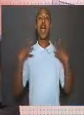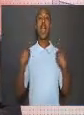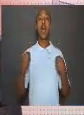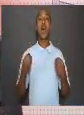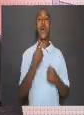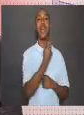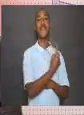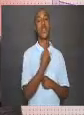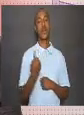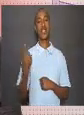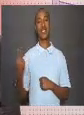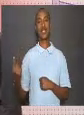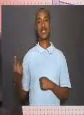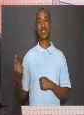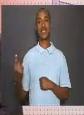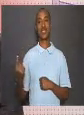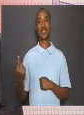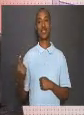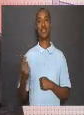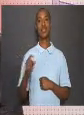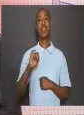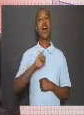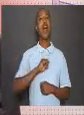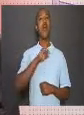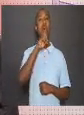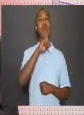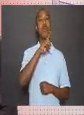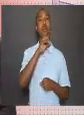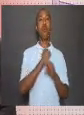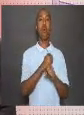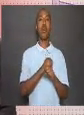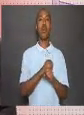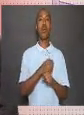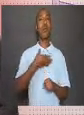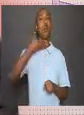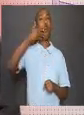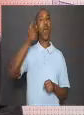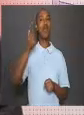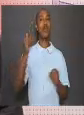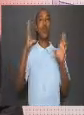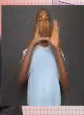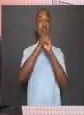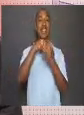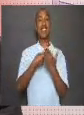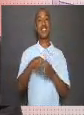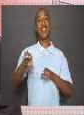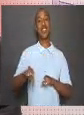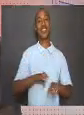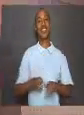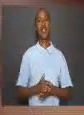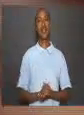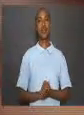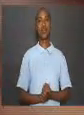Hello, everyone. I hope that you worked well with your group to complete this activity.